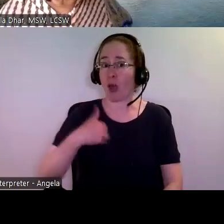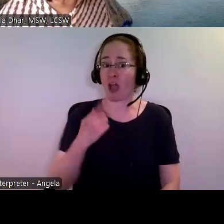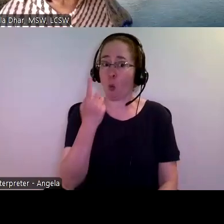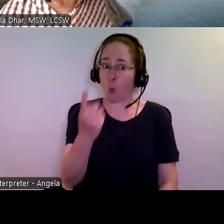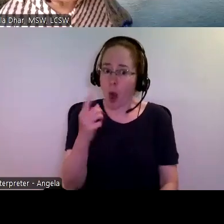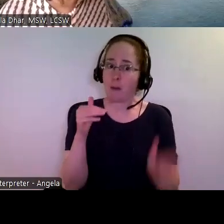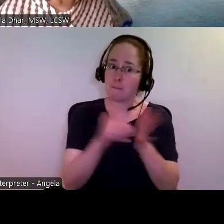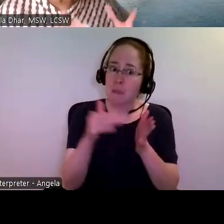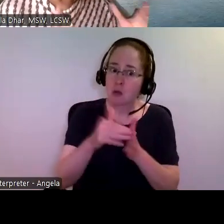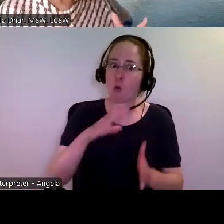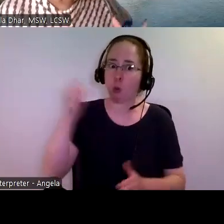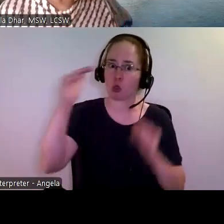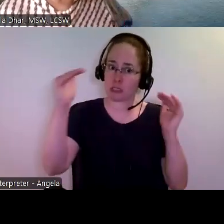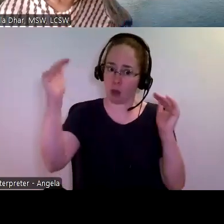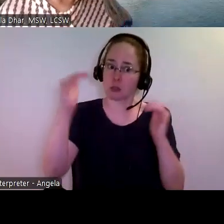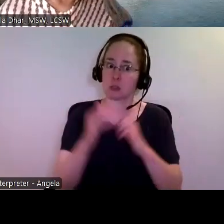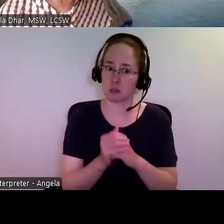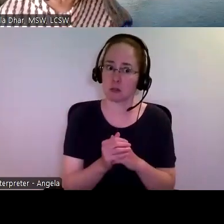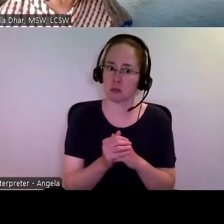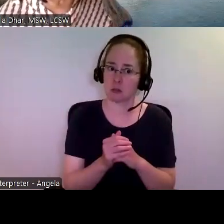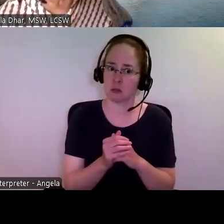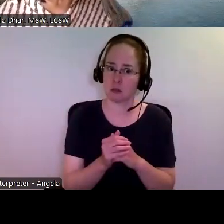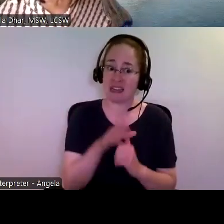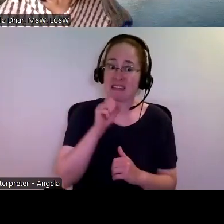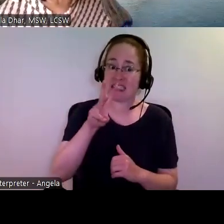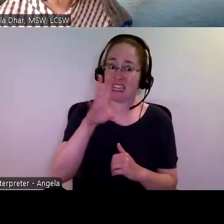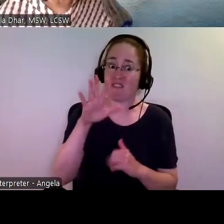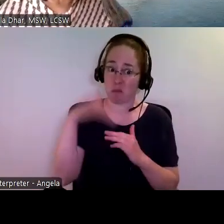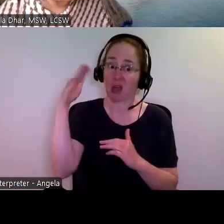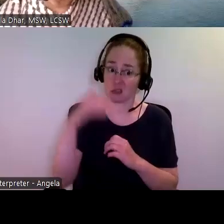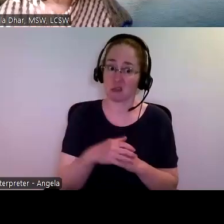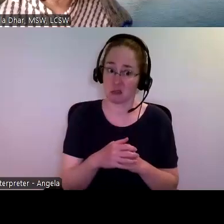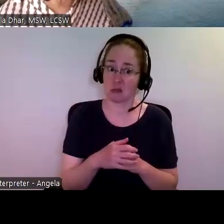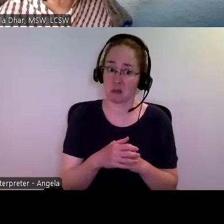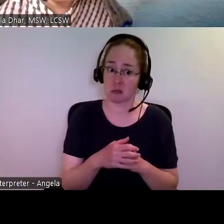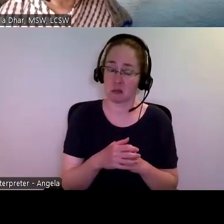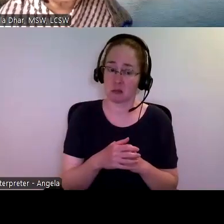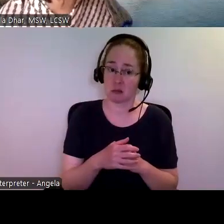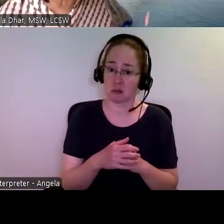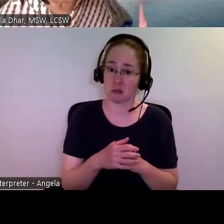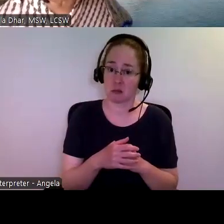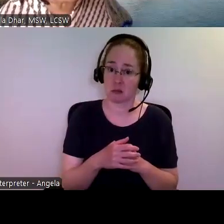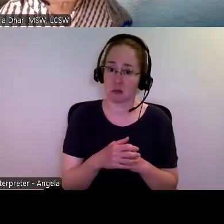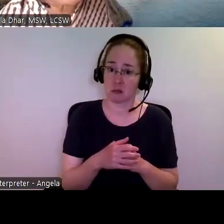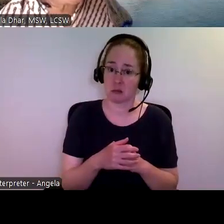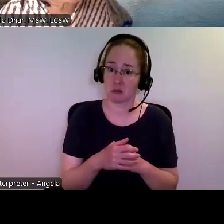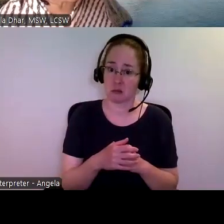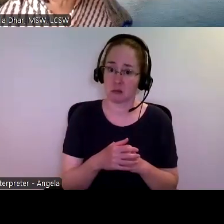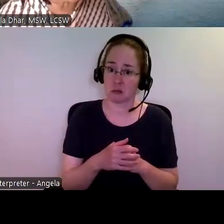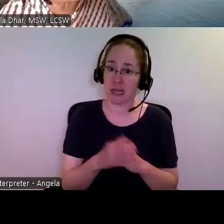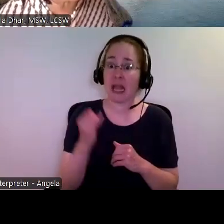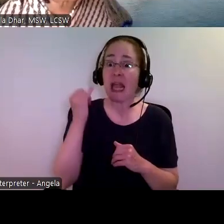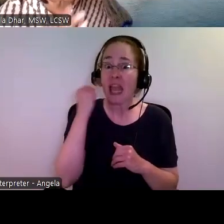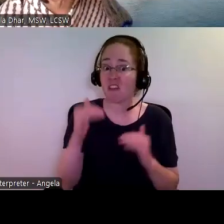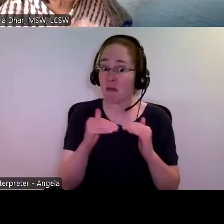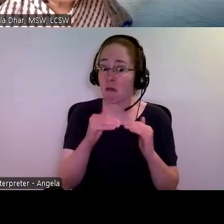older adults and very narrow definition of 65 plus. It would be much more if we drop it to 60